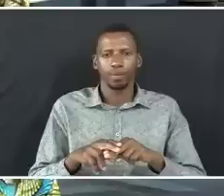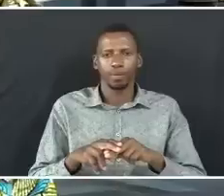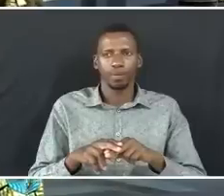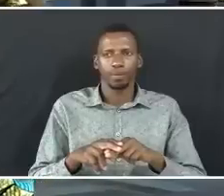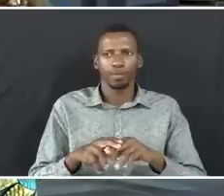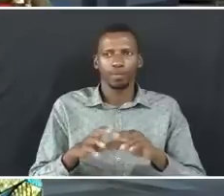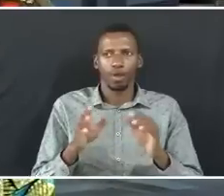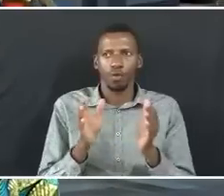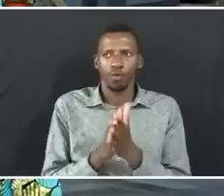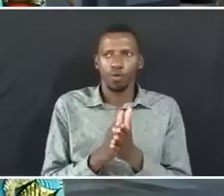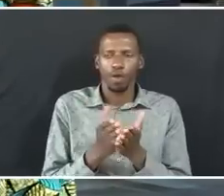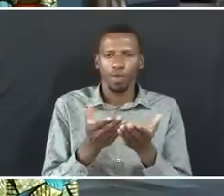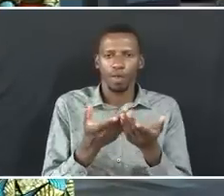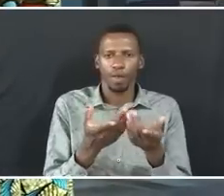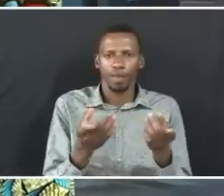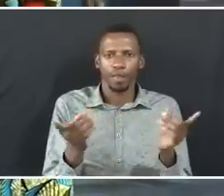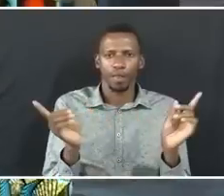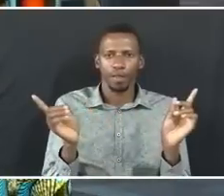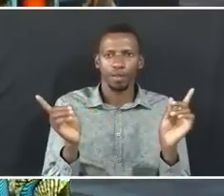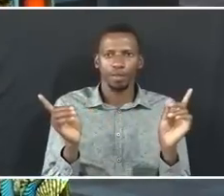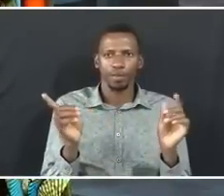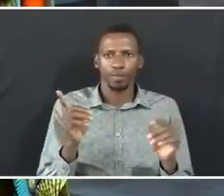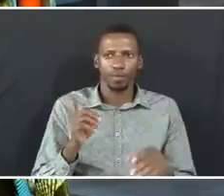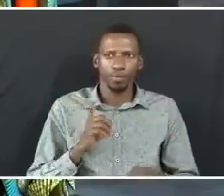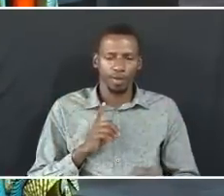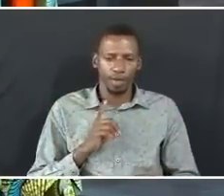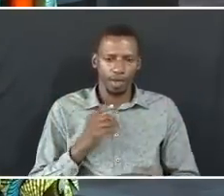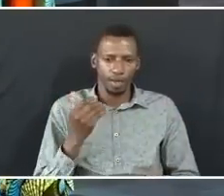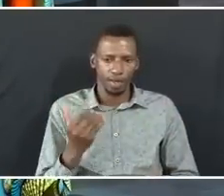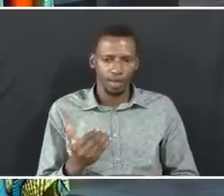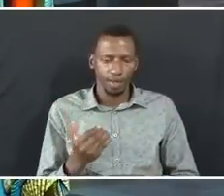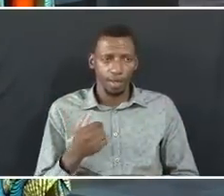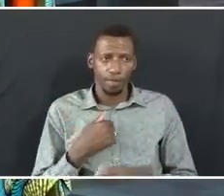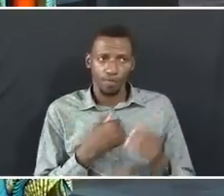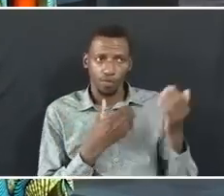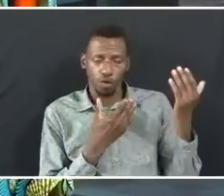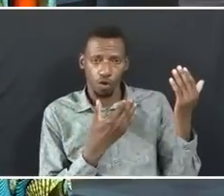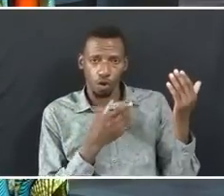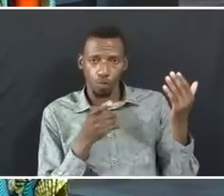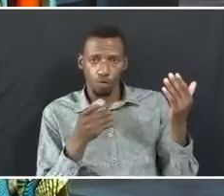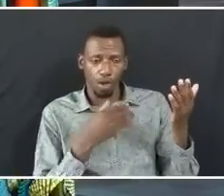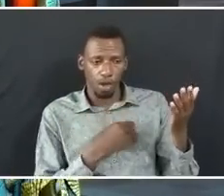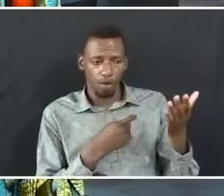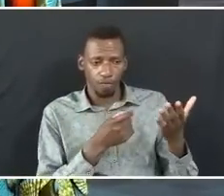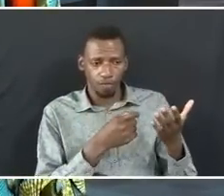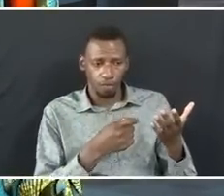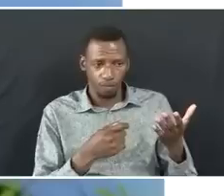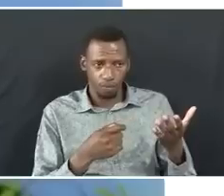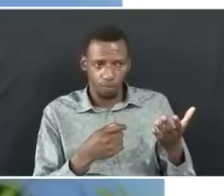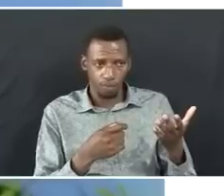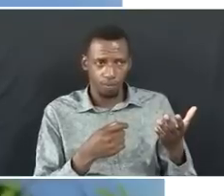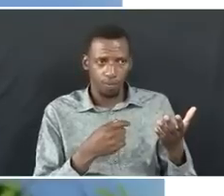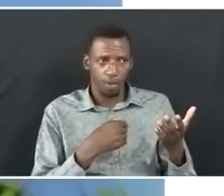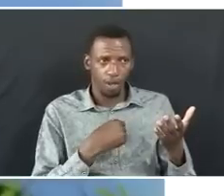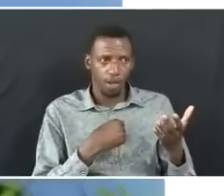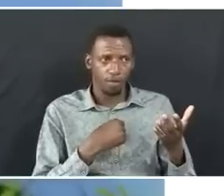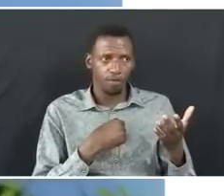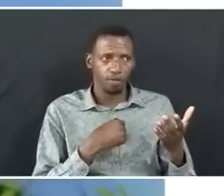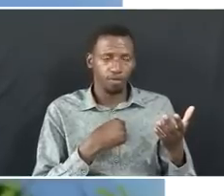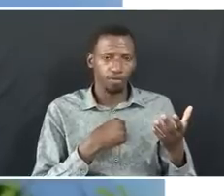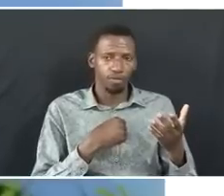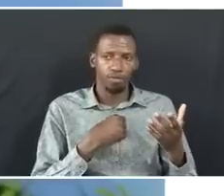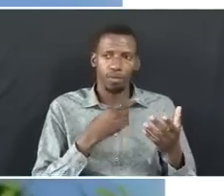young girls that had come to brief me over the dinner tonight. I hope you have signed up, huh? Over the dinner tonight.